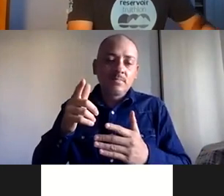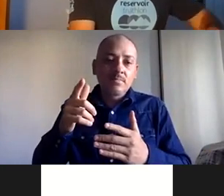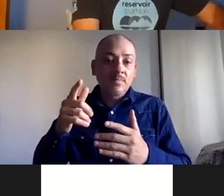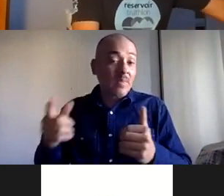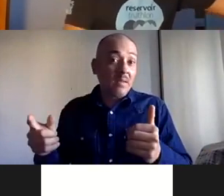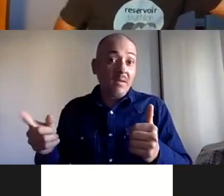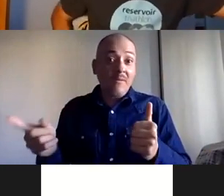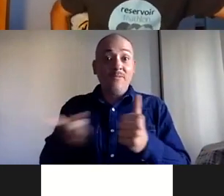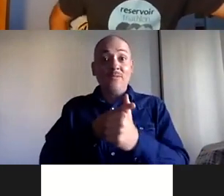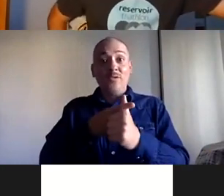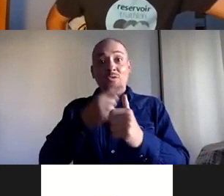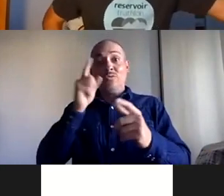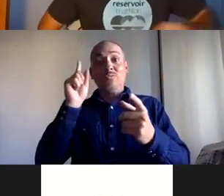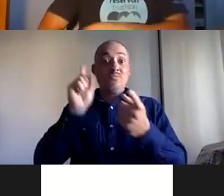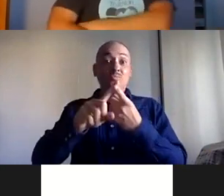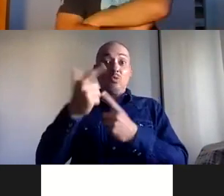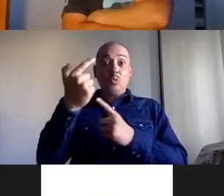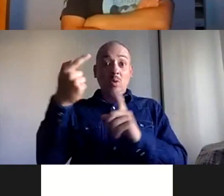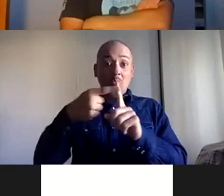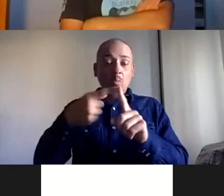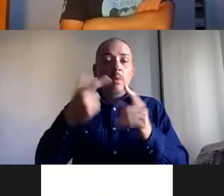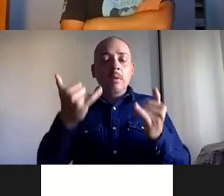21 points, now that my